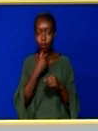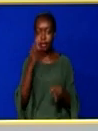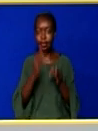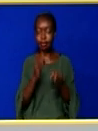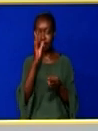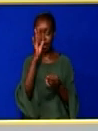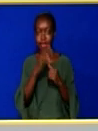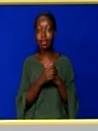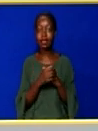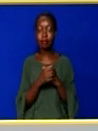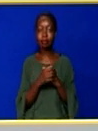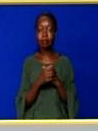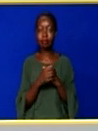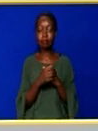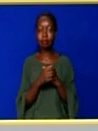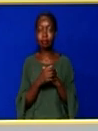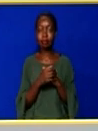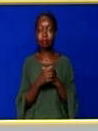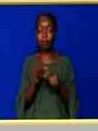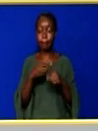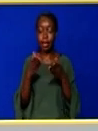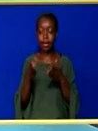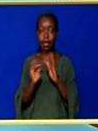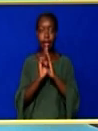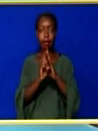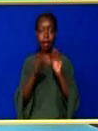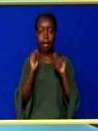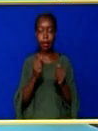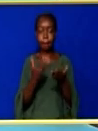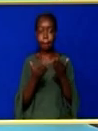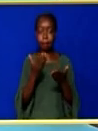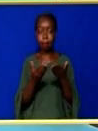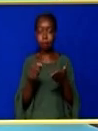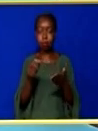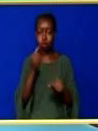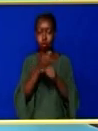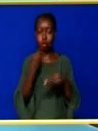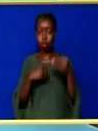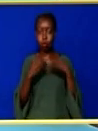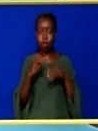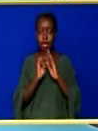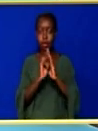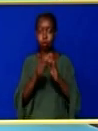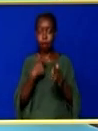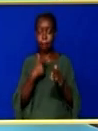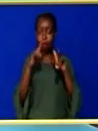8 years. But here, for example, no, I can fake. Like, for example, I'm a foreigner.